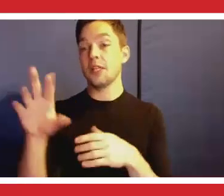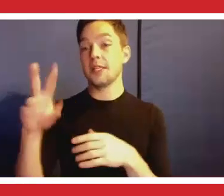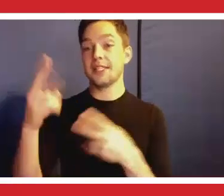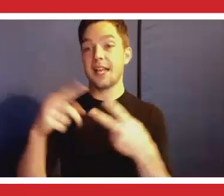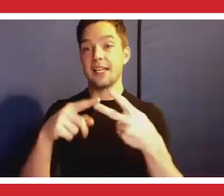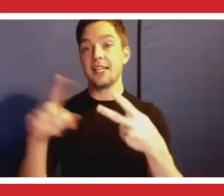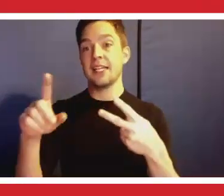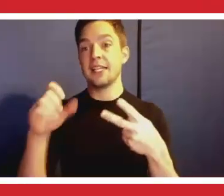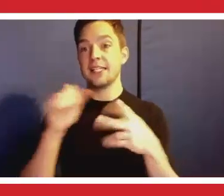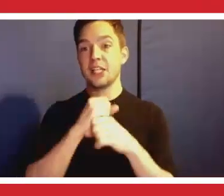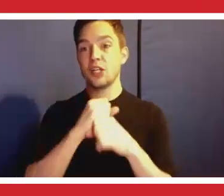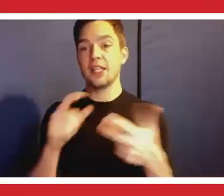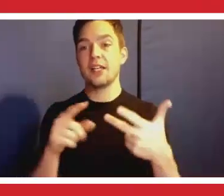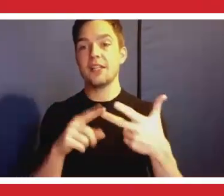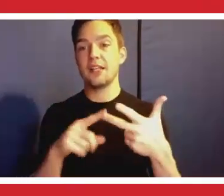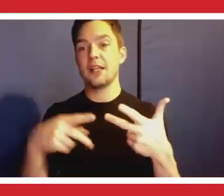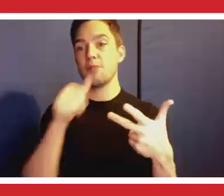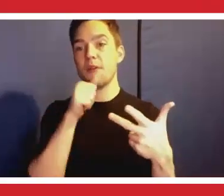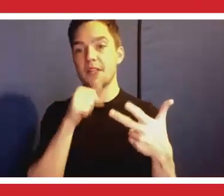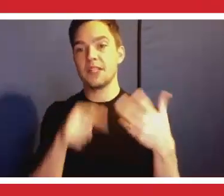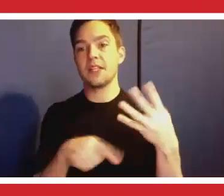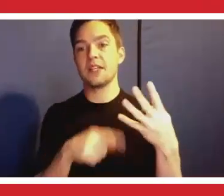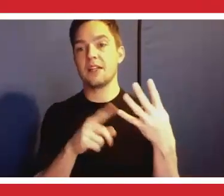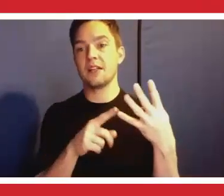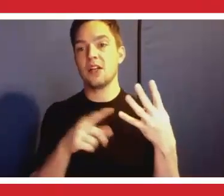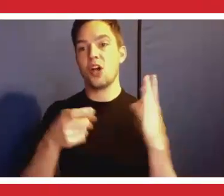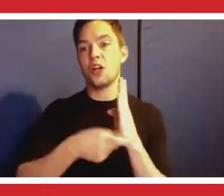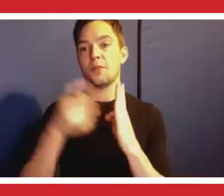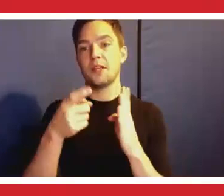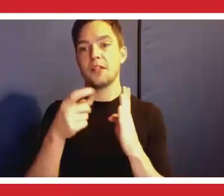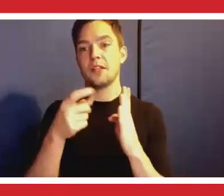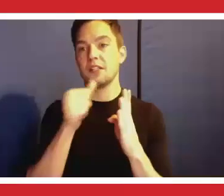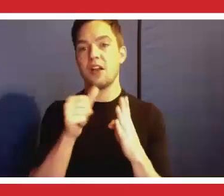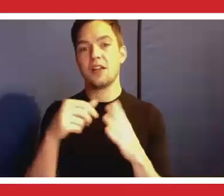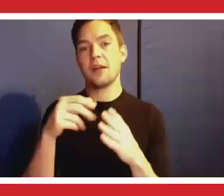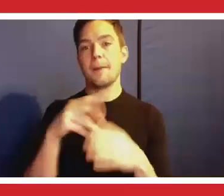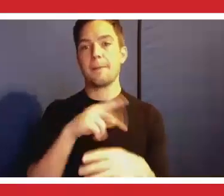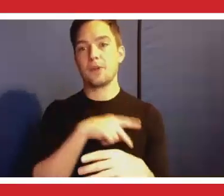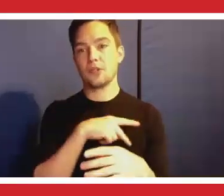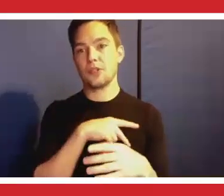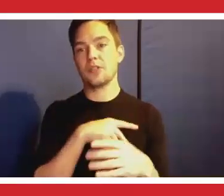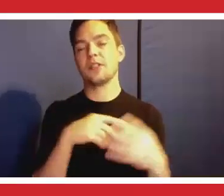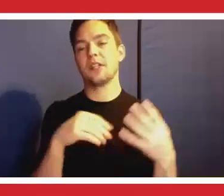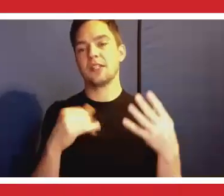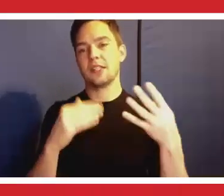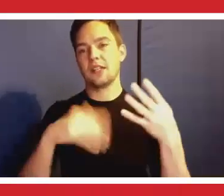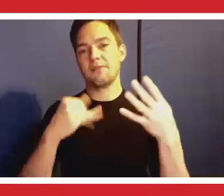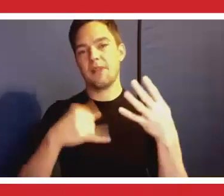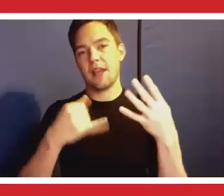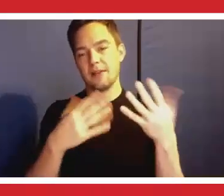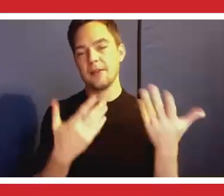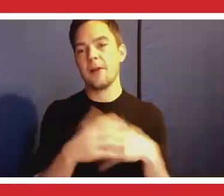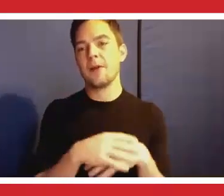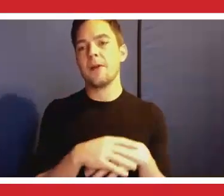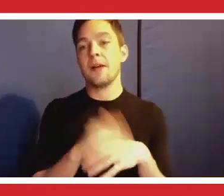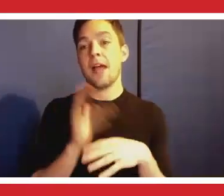followed by privacy, and then automation is impersonal is coming at the back end of that. So our